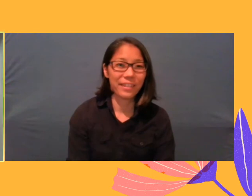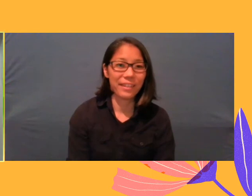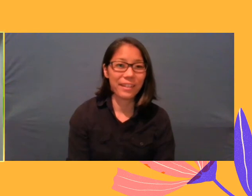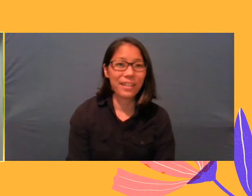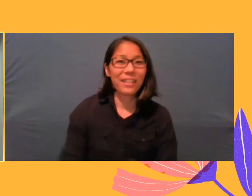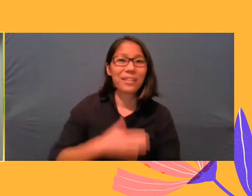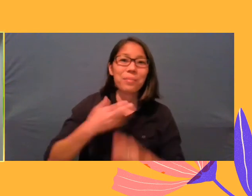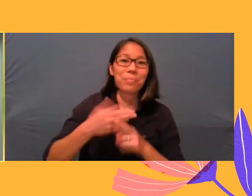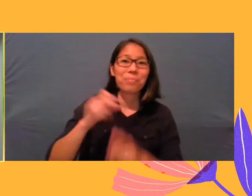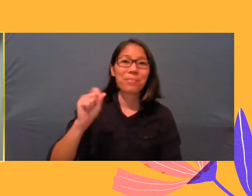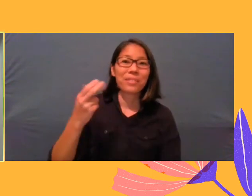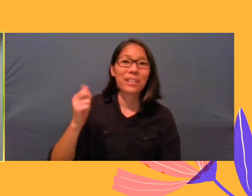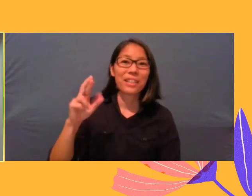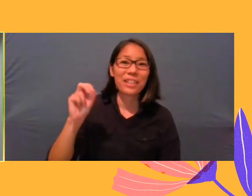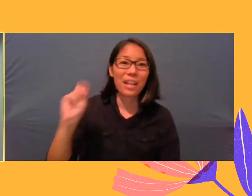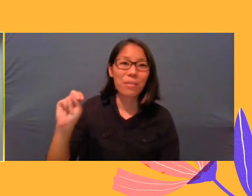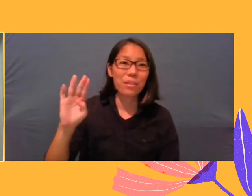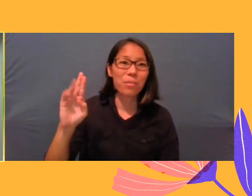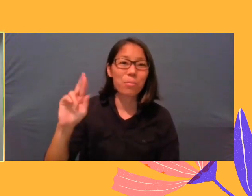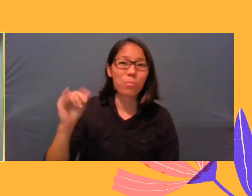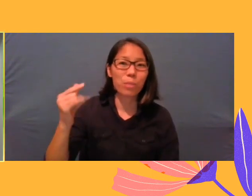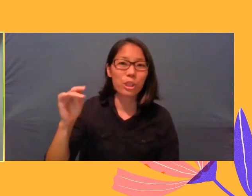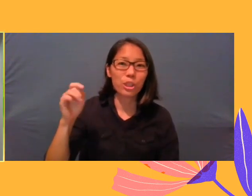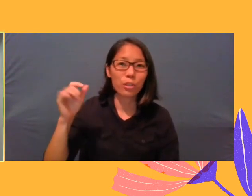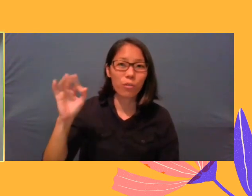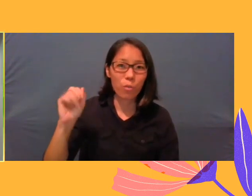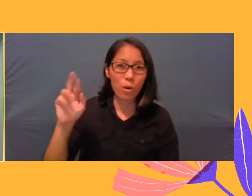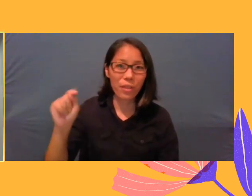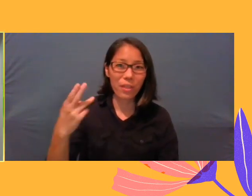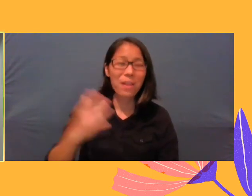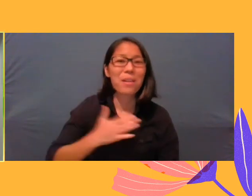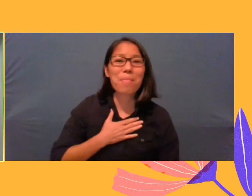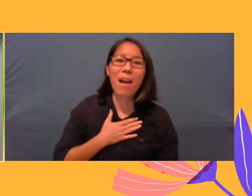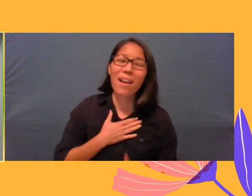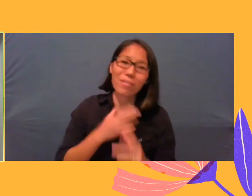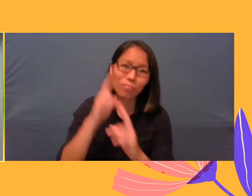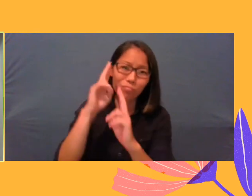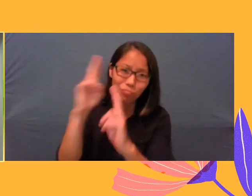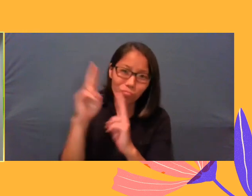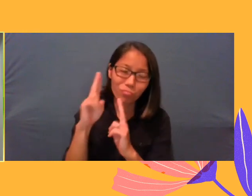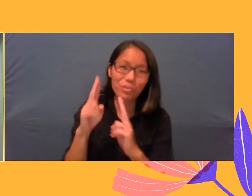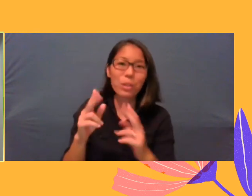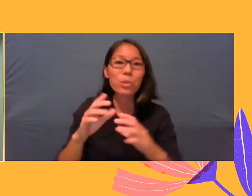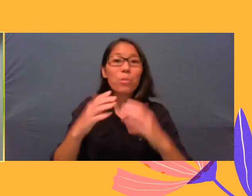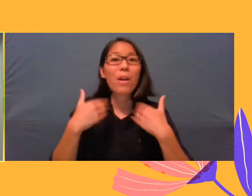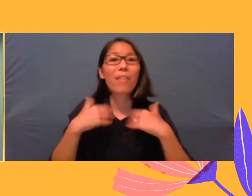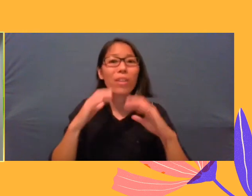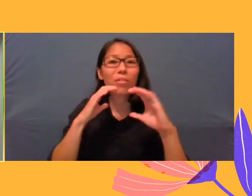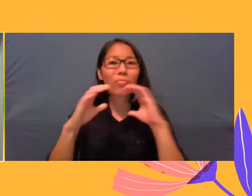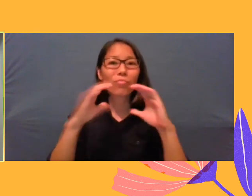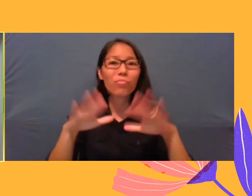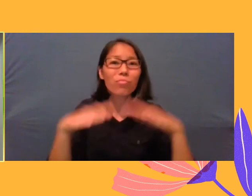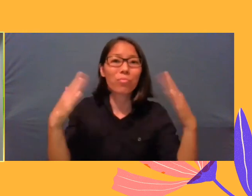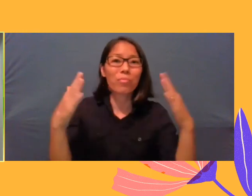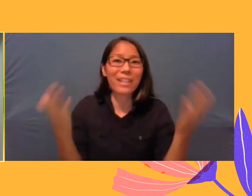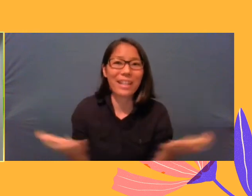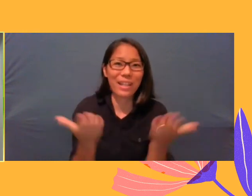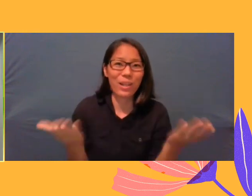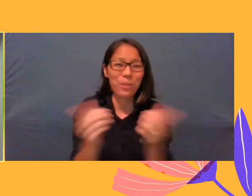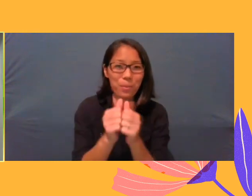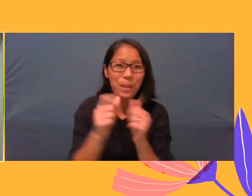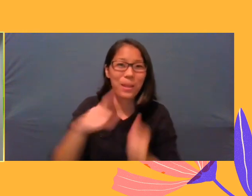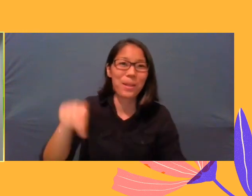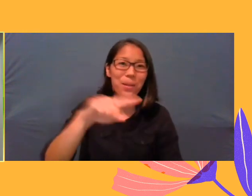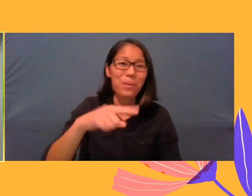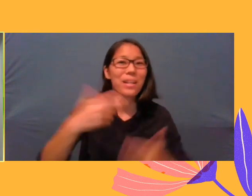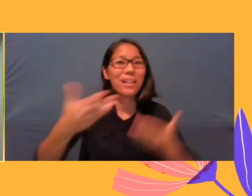My name is Sharon Bridgeforth, and it's my great privilege to be in conversation with you here. We invite you